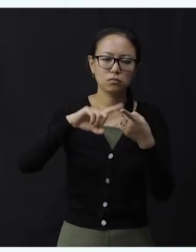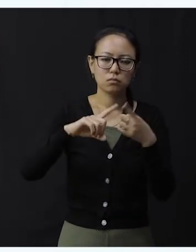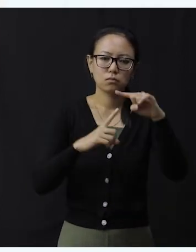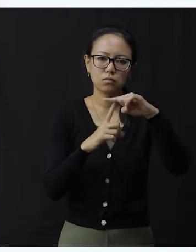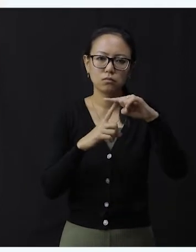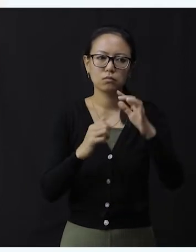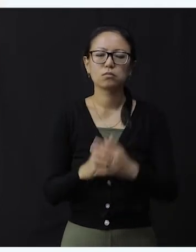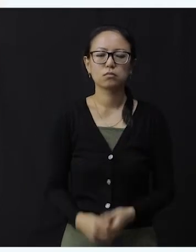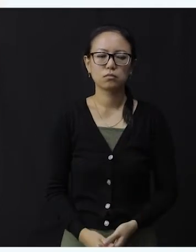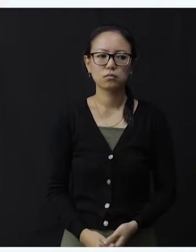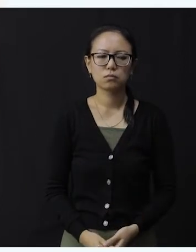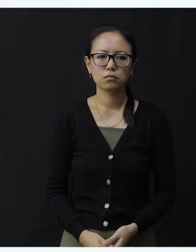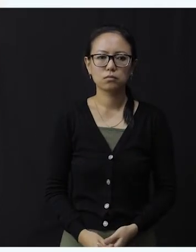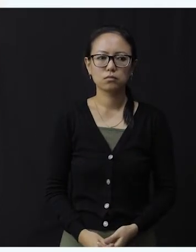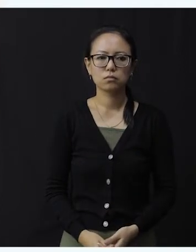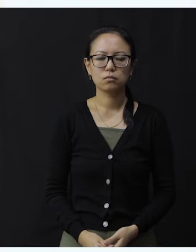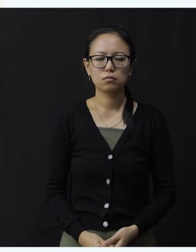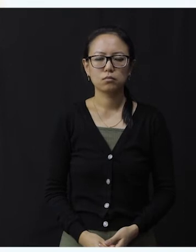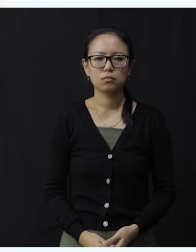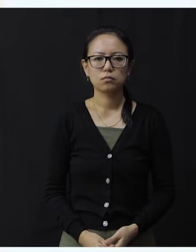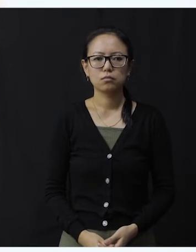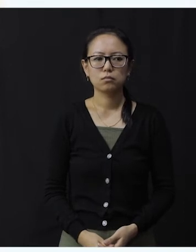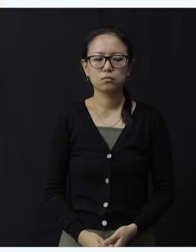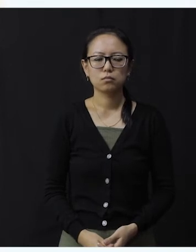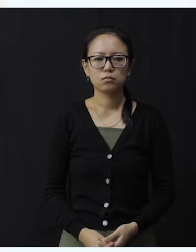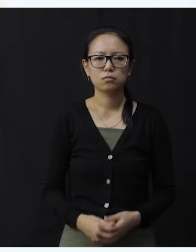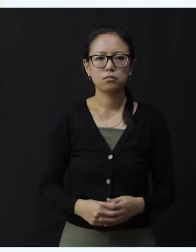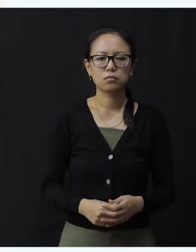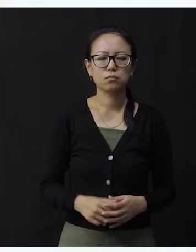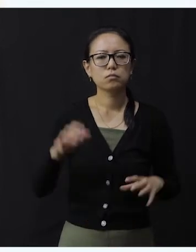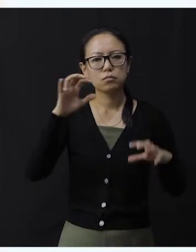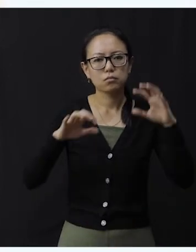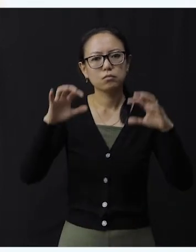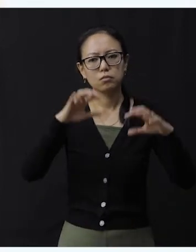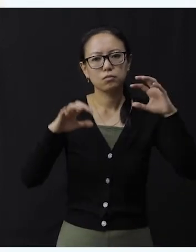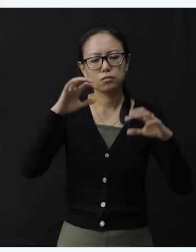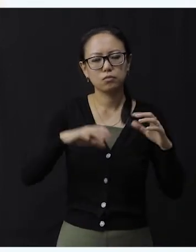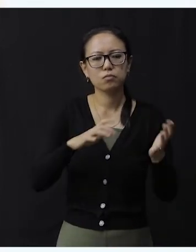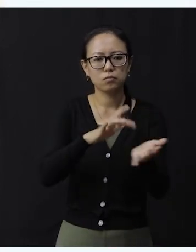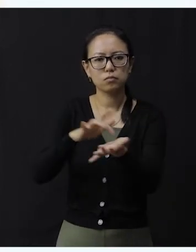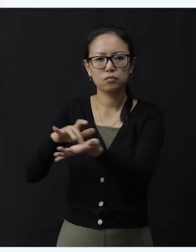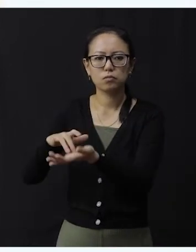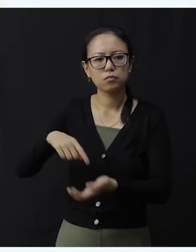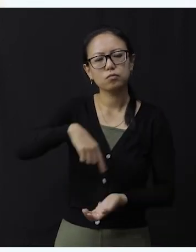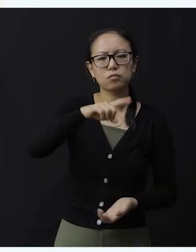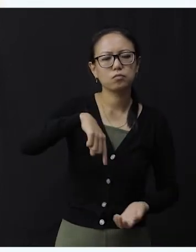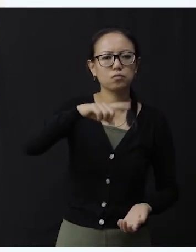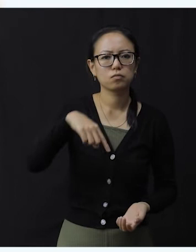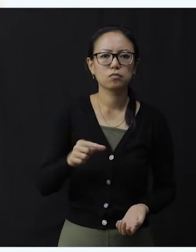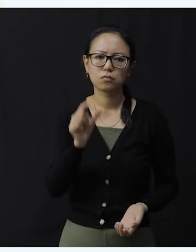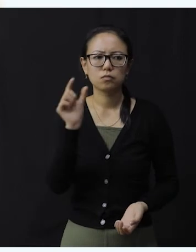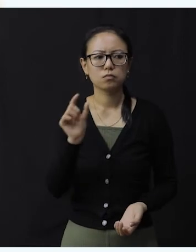is called as an air transport. Animals are also used as a means of transport. Okay,